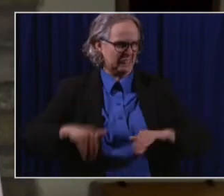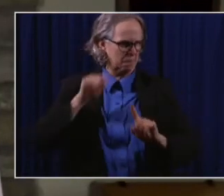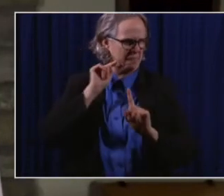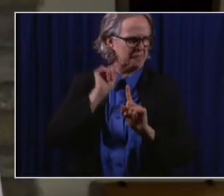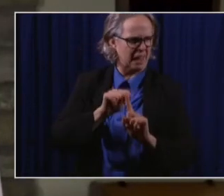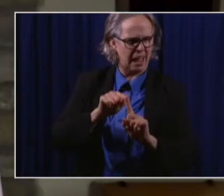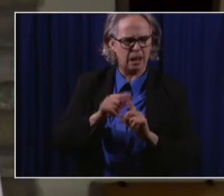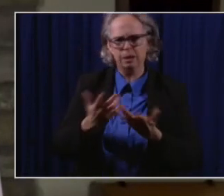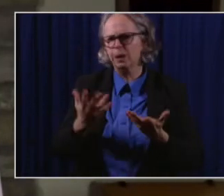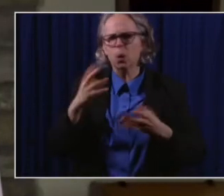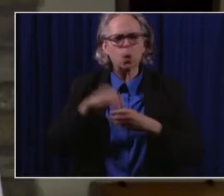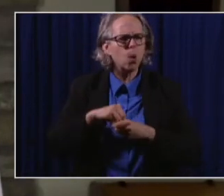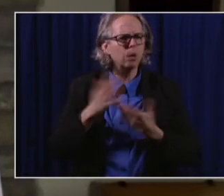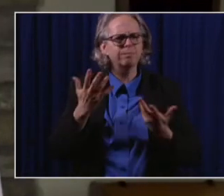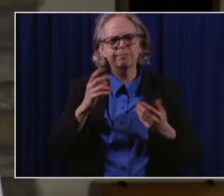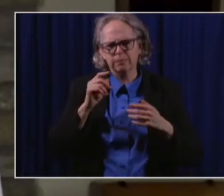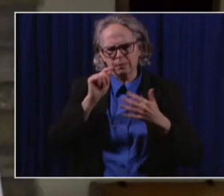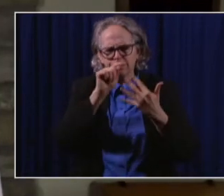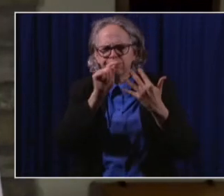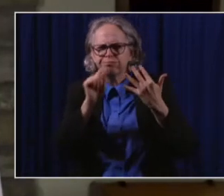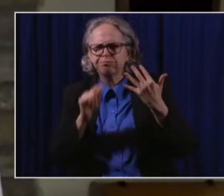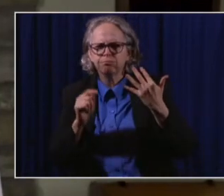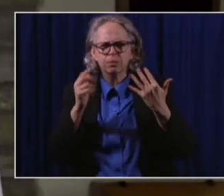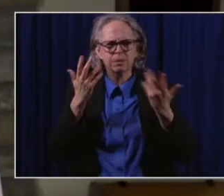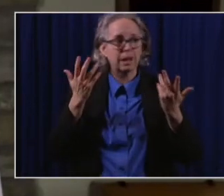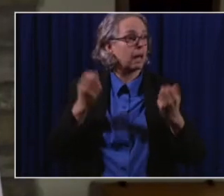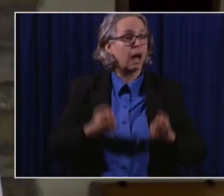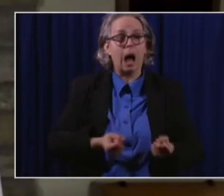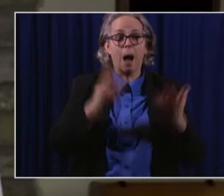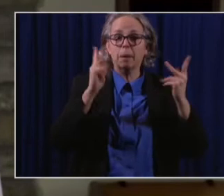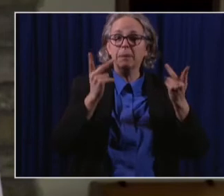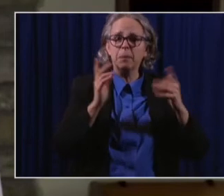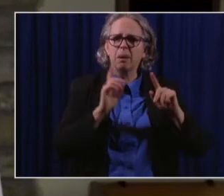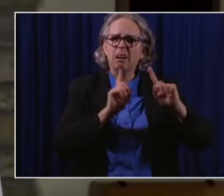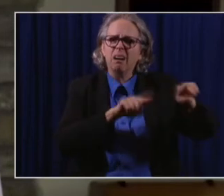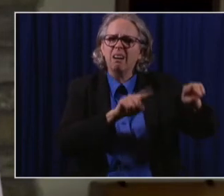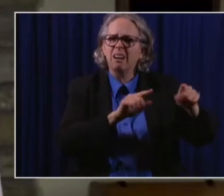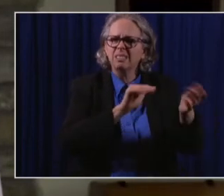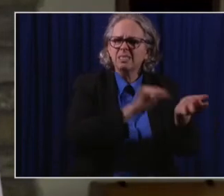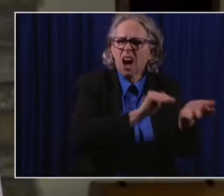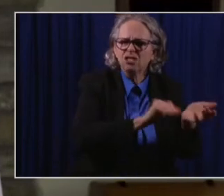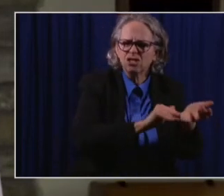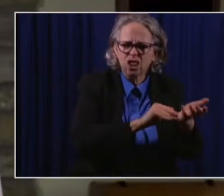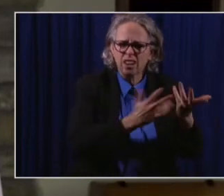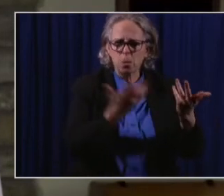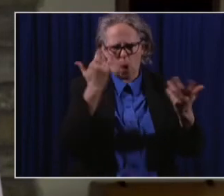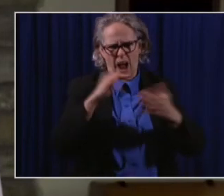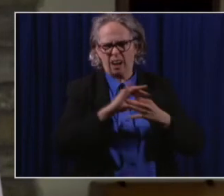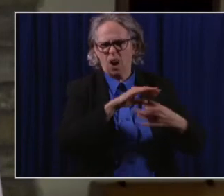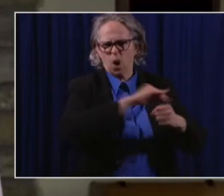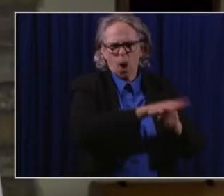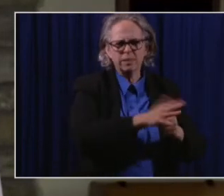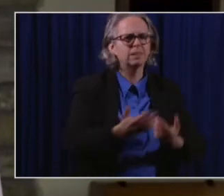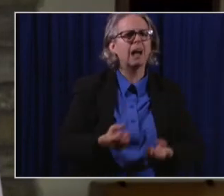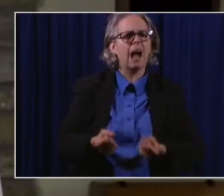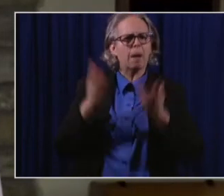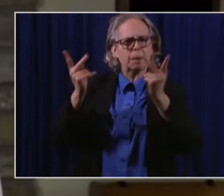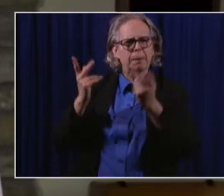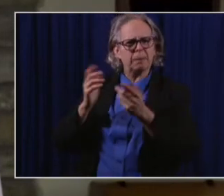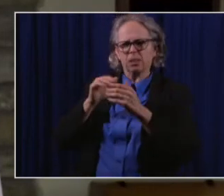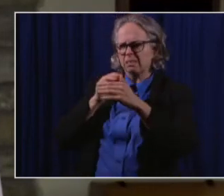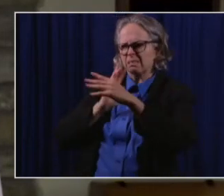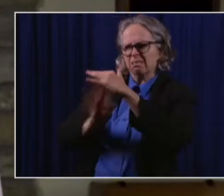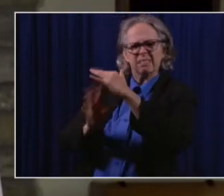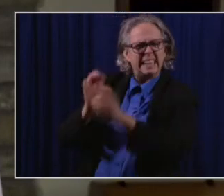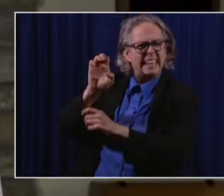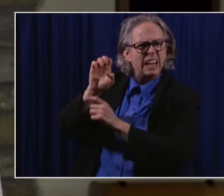going to their doctors for COVID or the number of patients in your hospitals with COVID. Cases per capita are incredibly